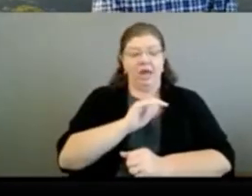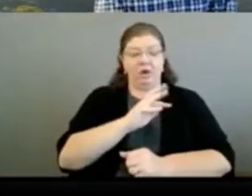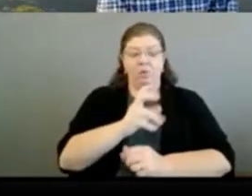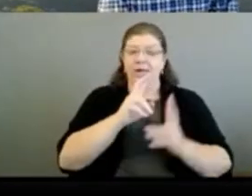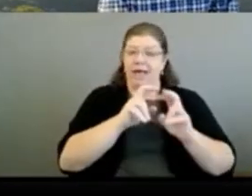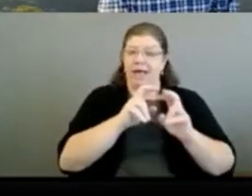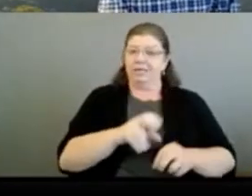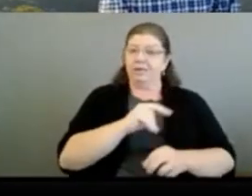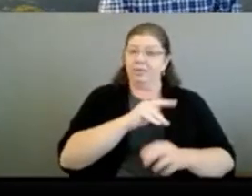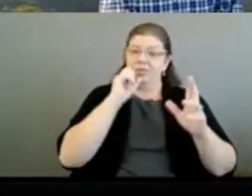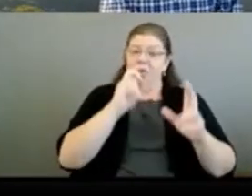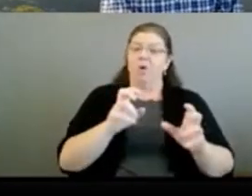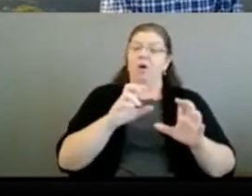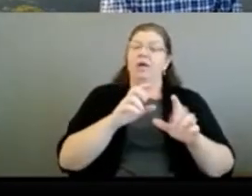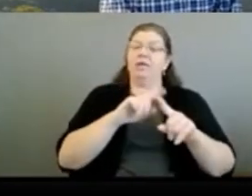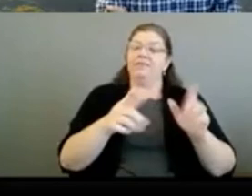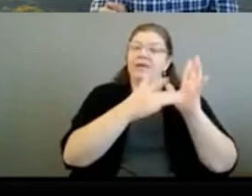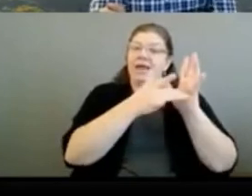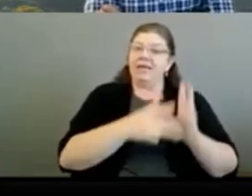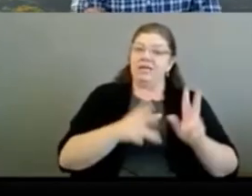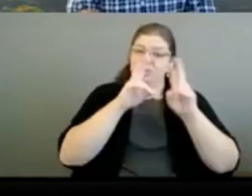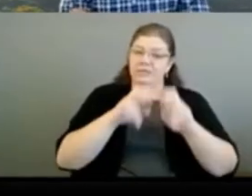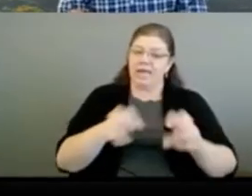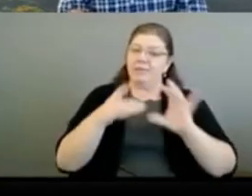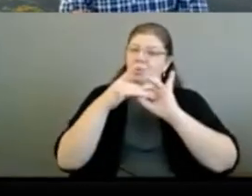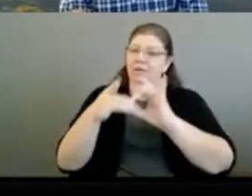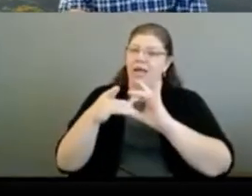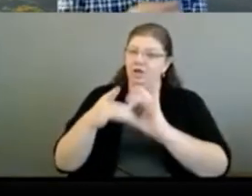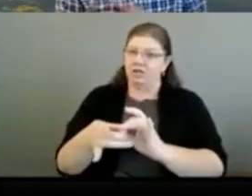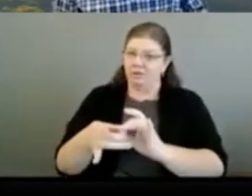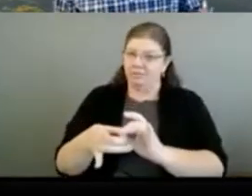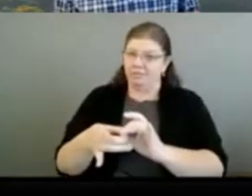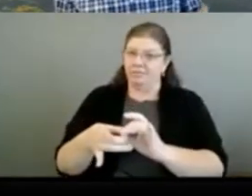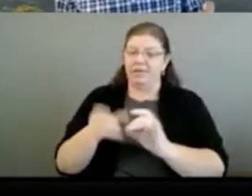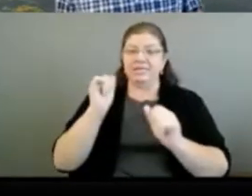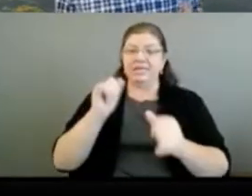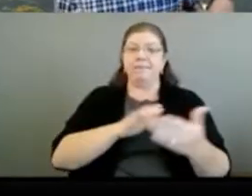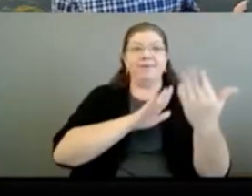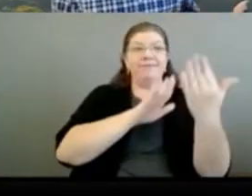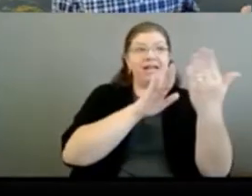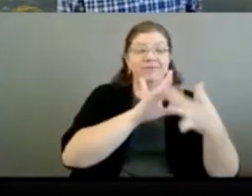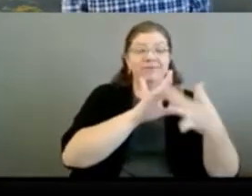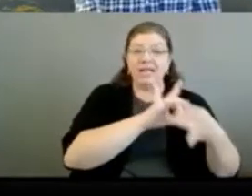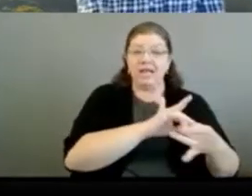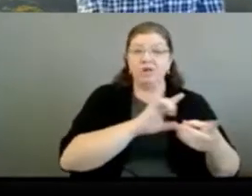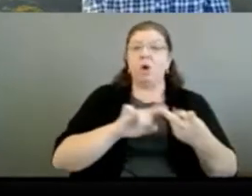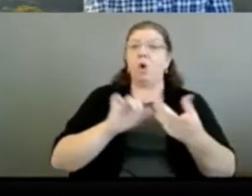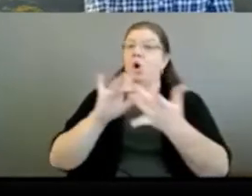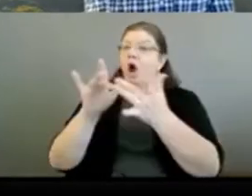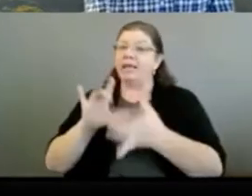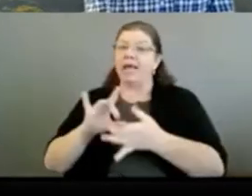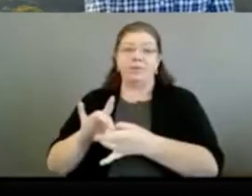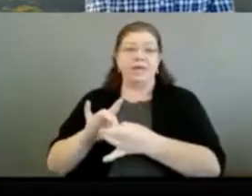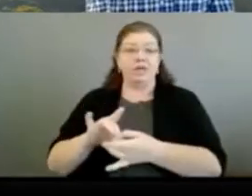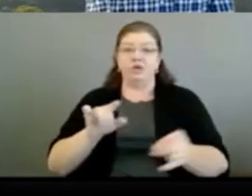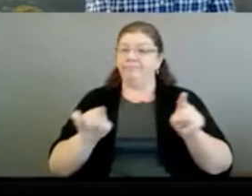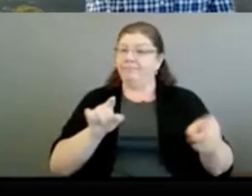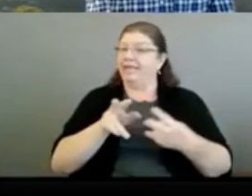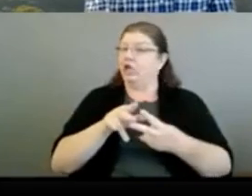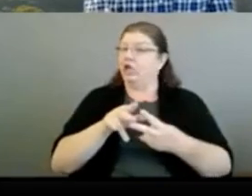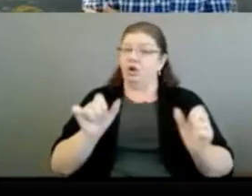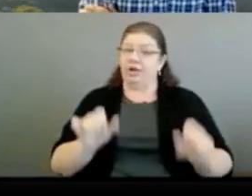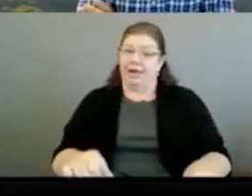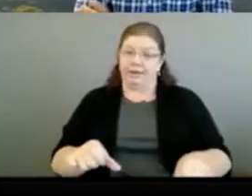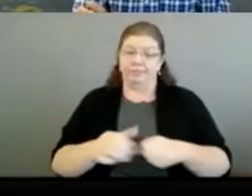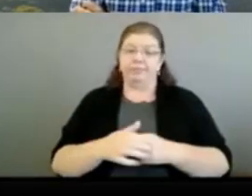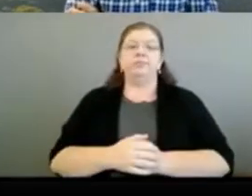for examining relationships that can take many forms. And I just want to highlight here that these can be face-to-face relationships or online relationships.